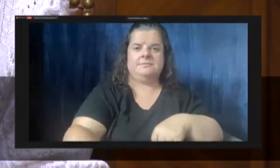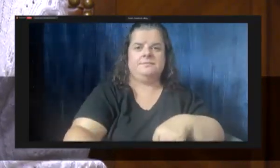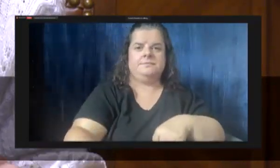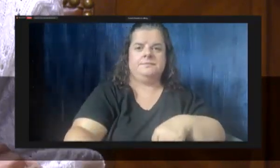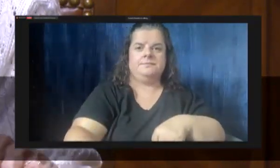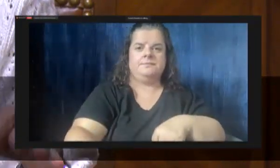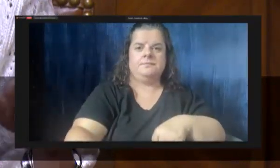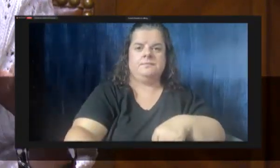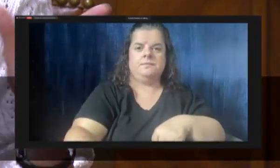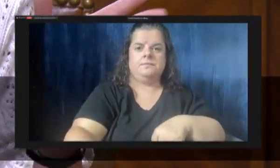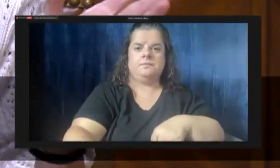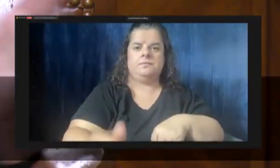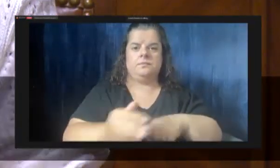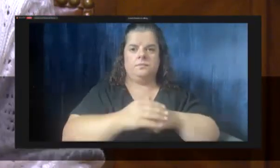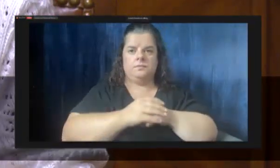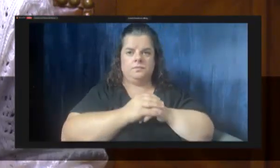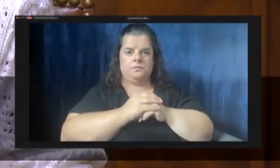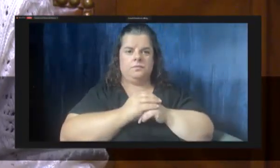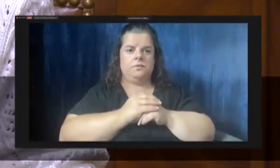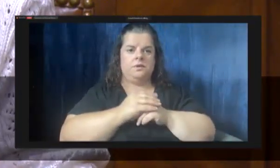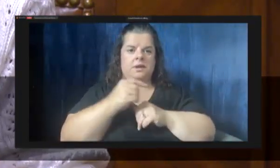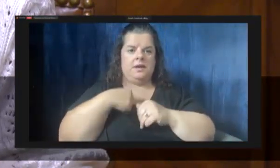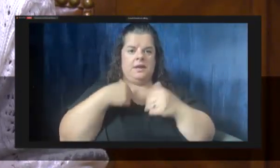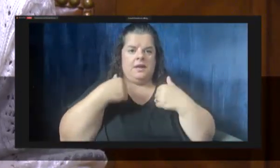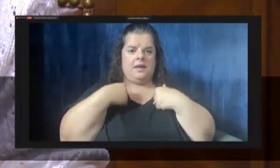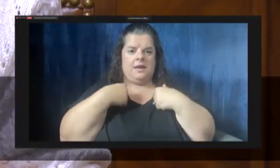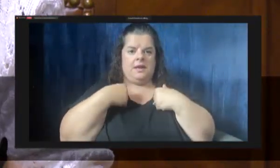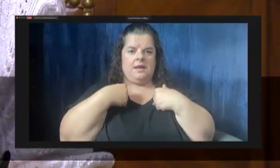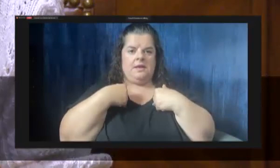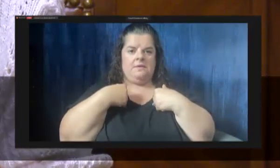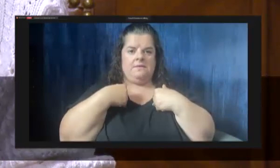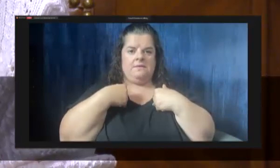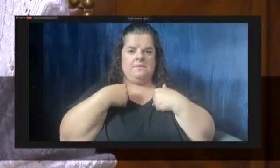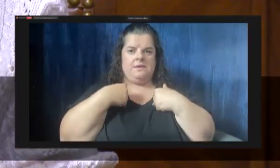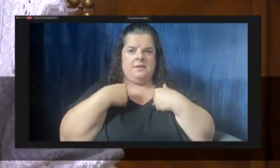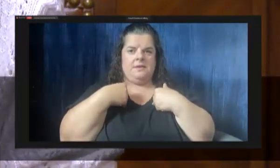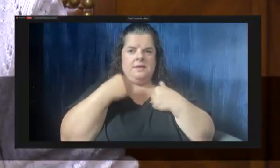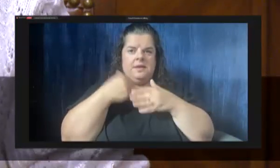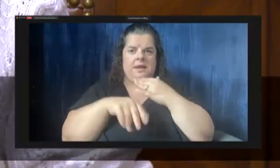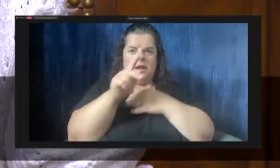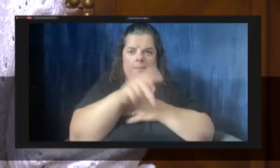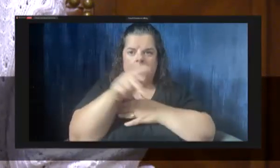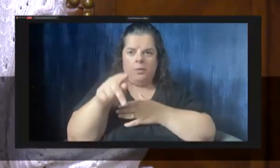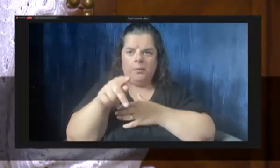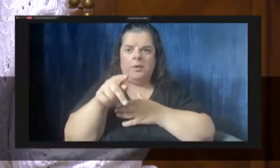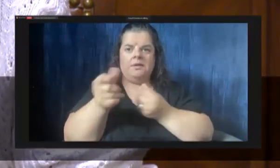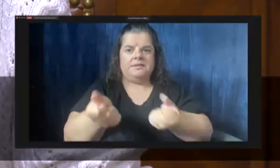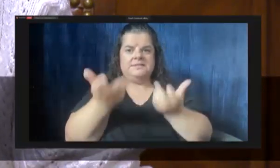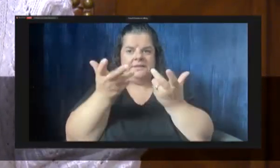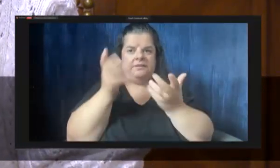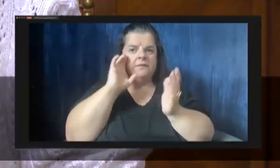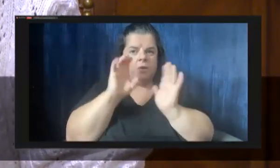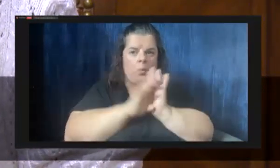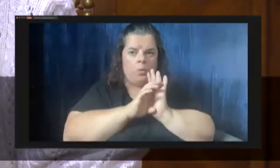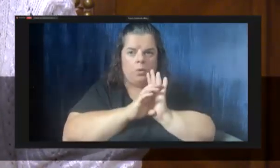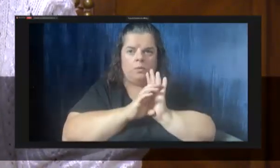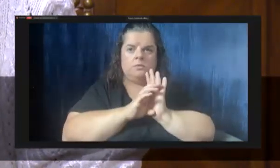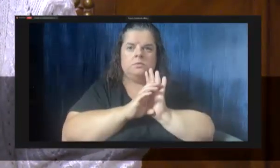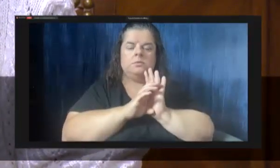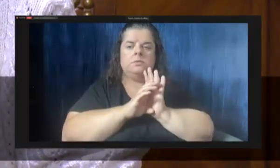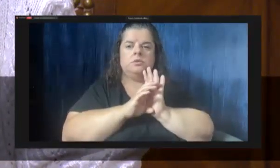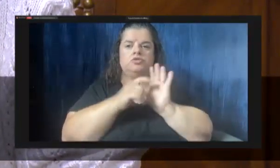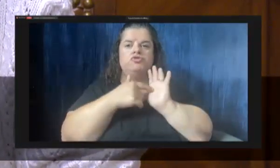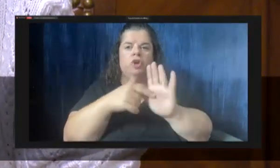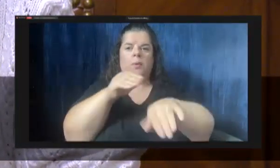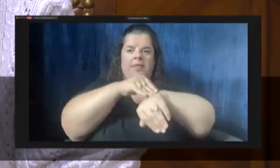I have in a PowerPoint, I have a series of photos that show the effects of